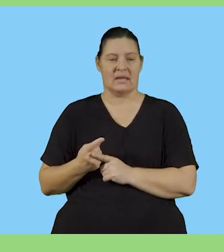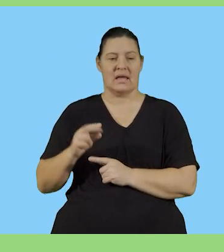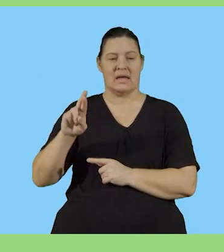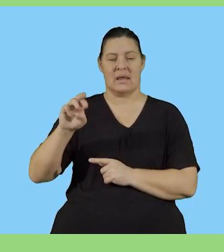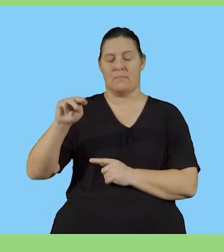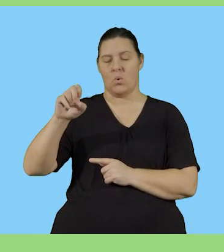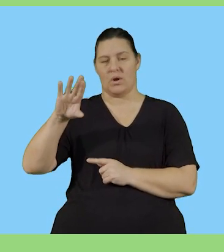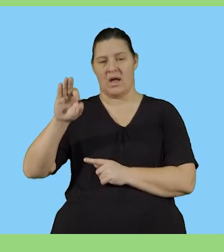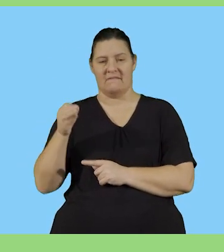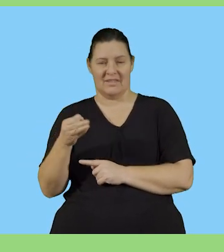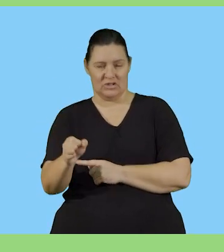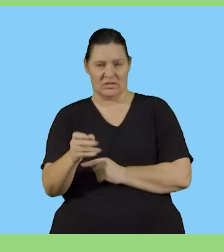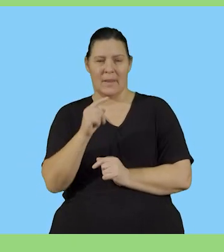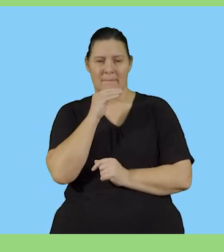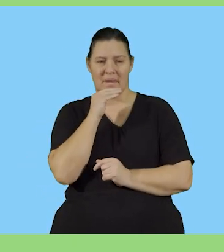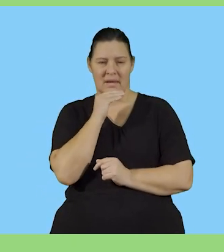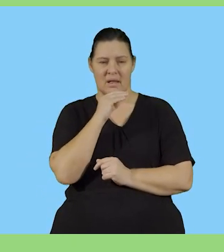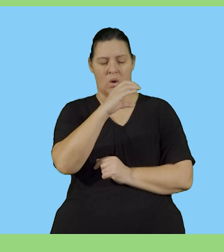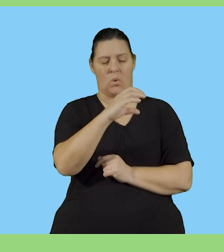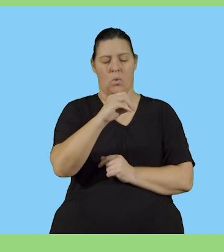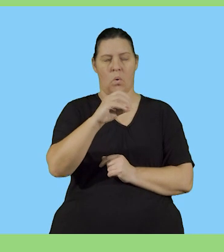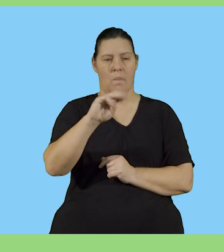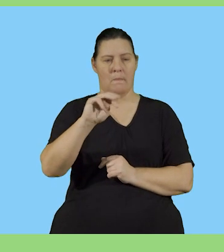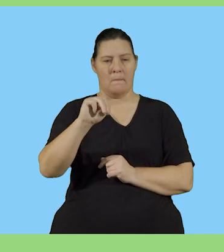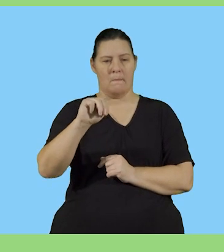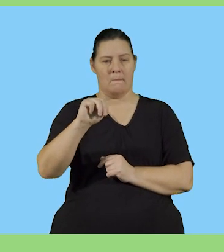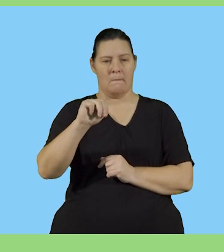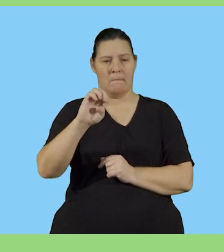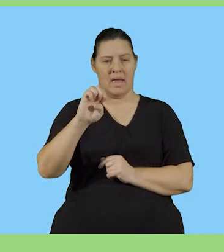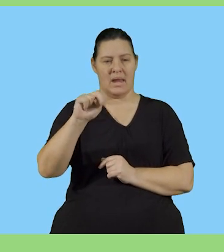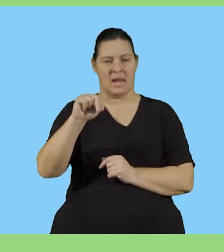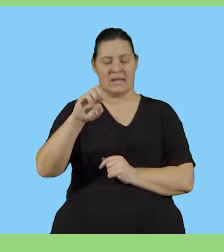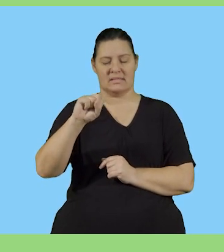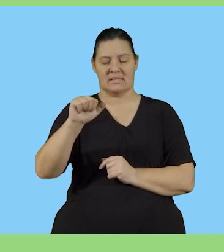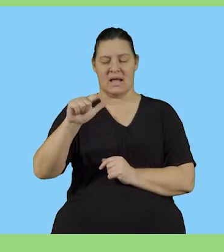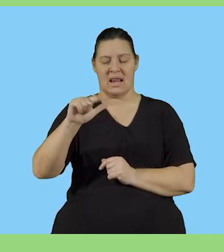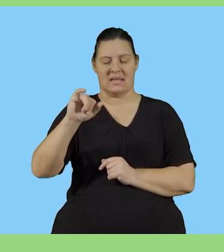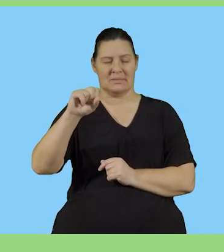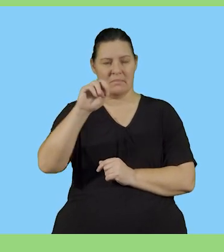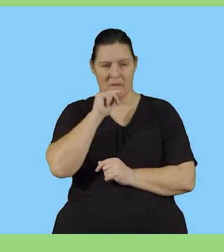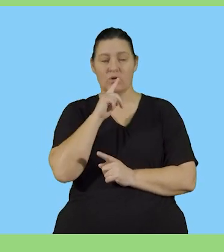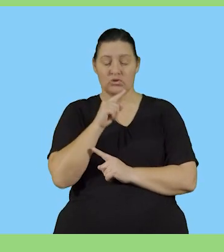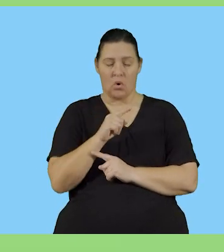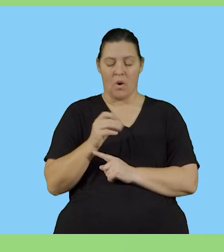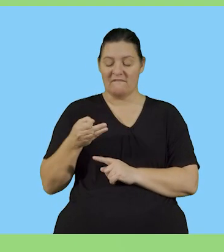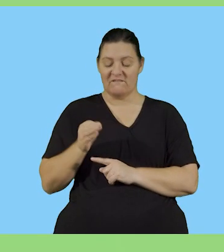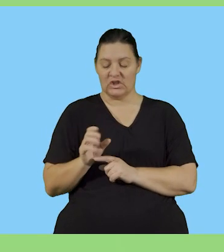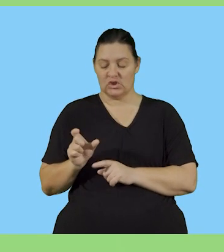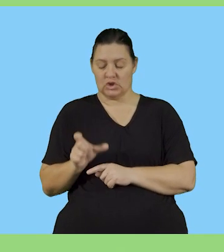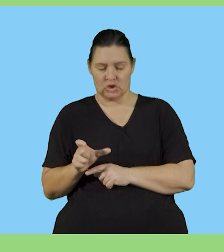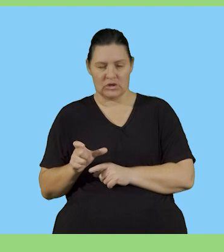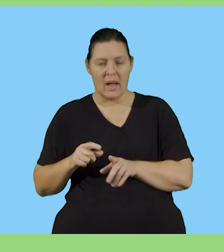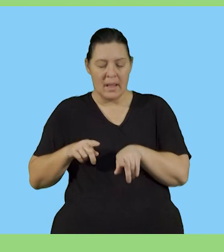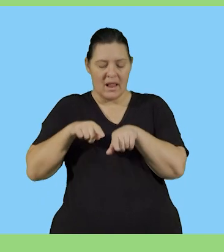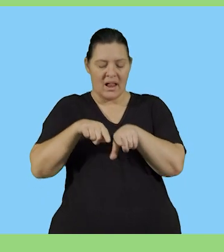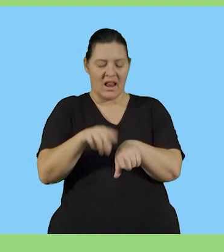one is commensalism here. The remora fish gets scraps of food that falls out